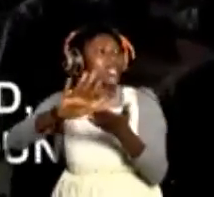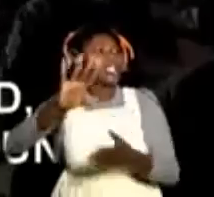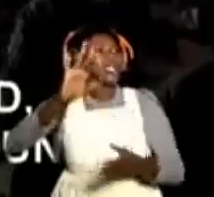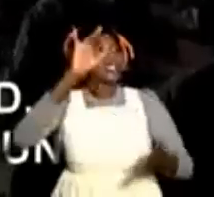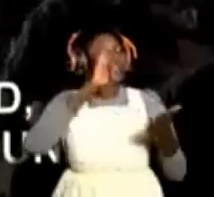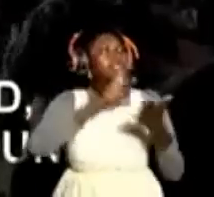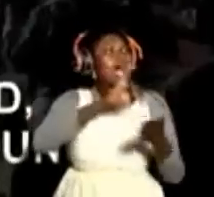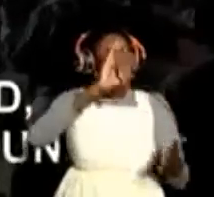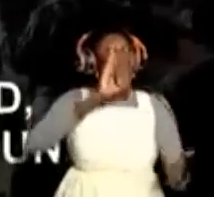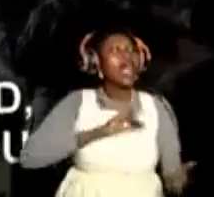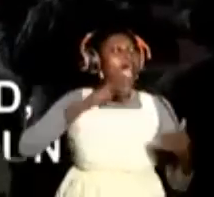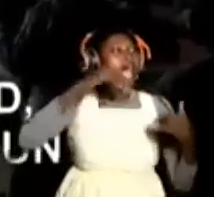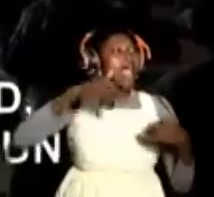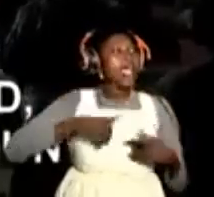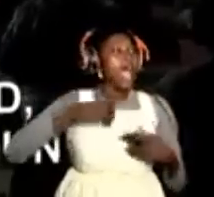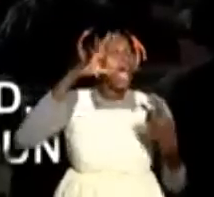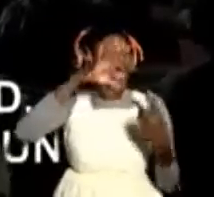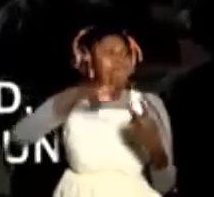it doesn't pay me.